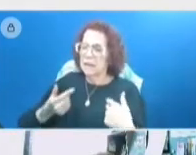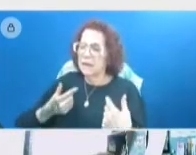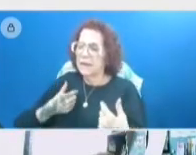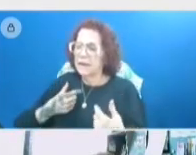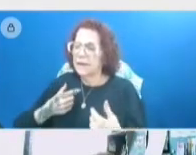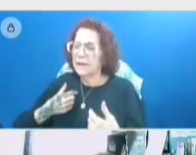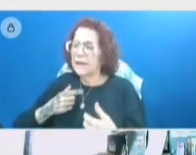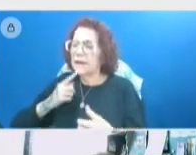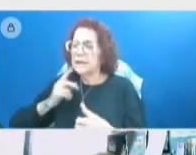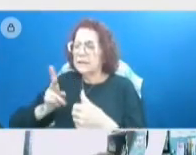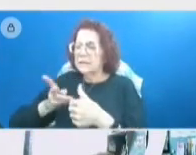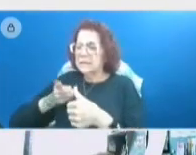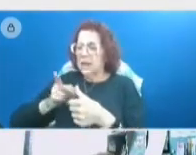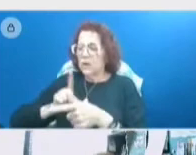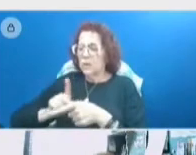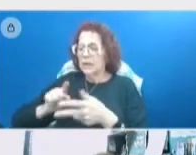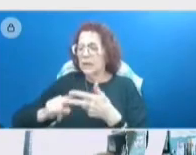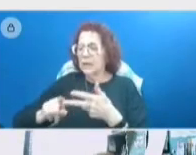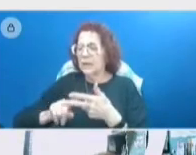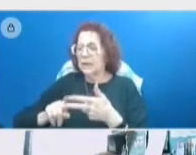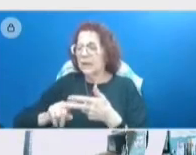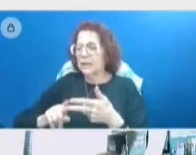up usually during that call.